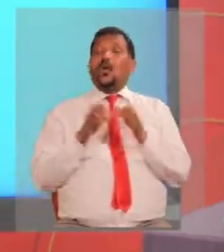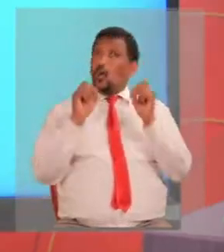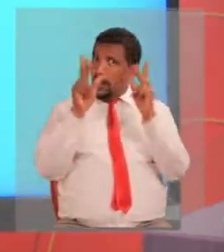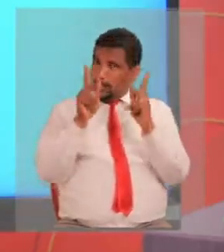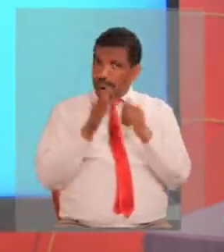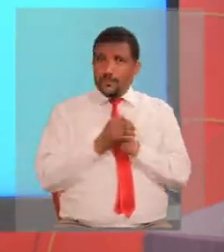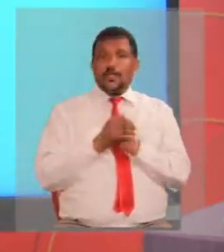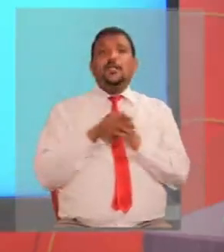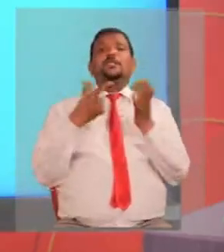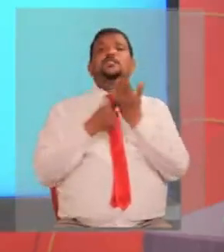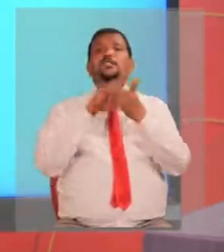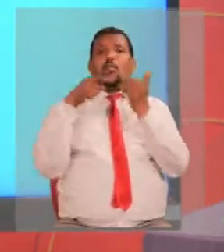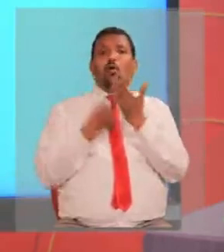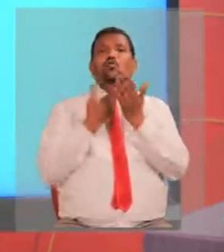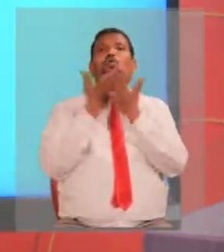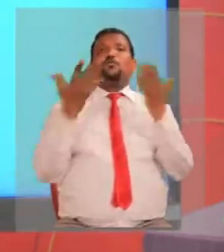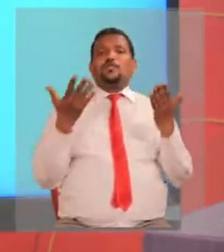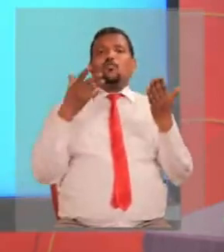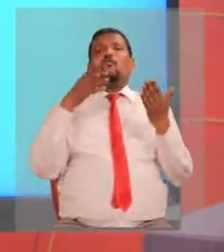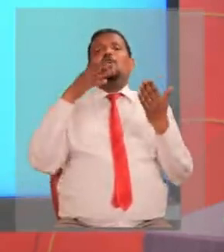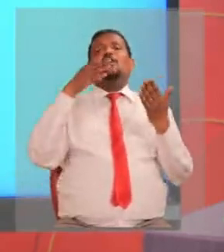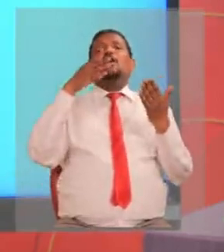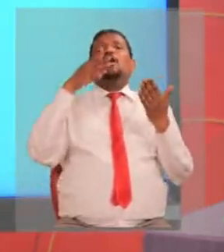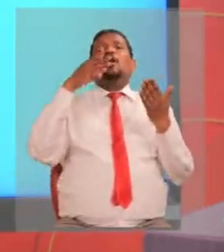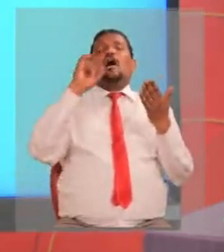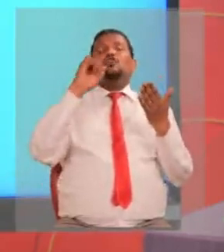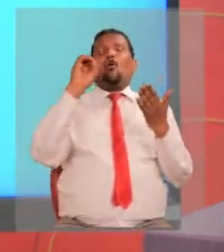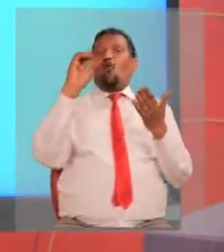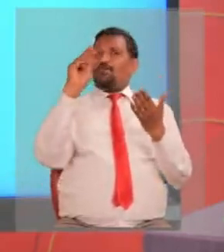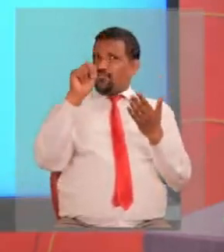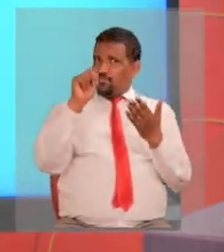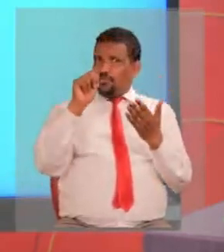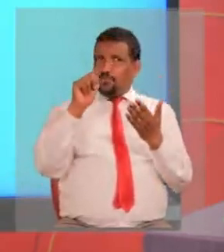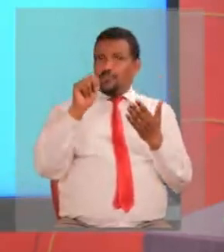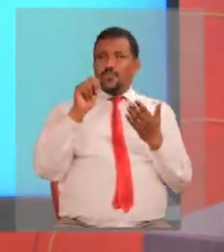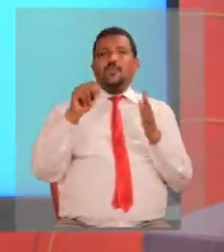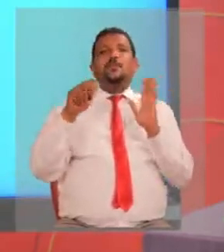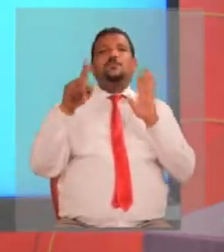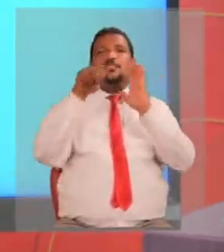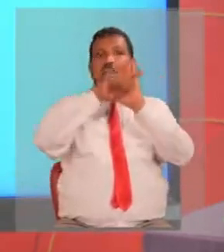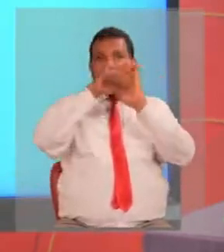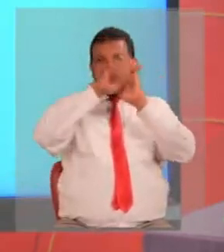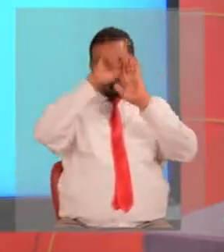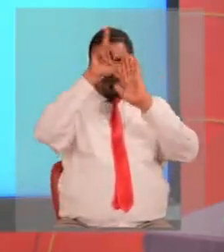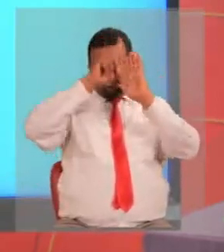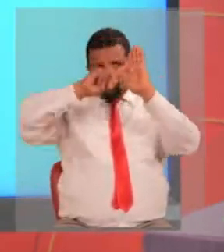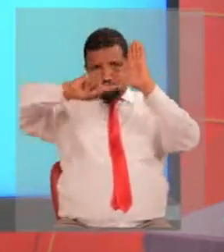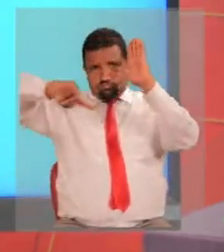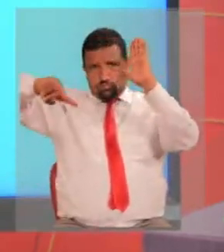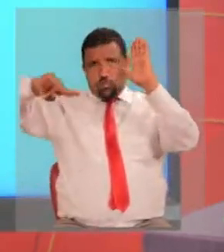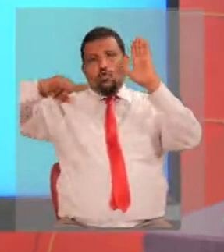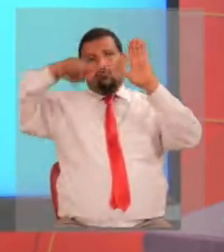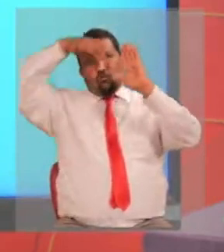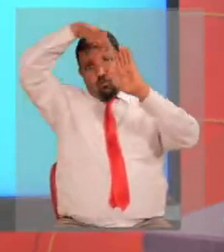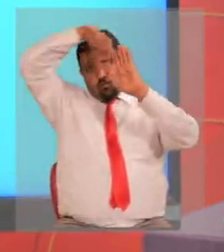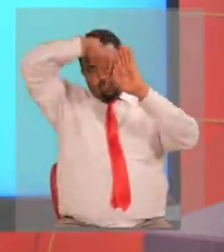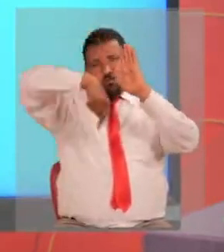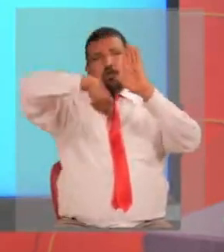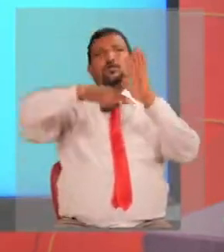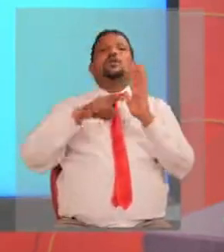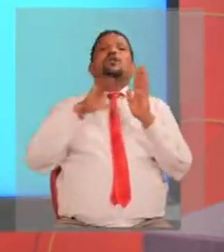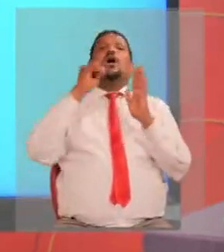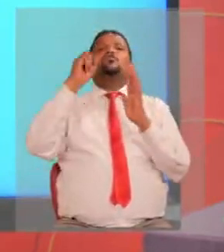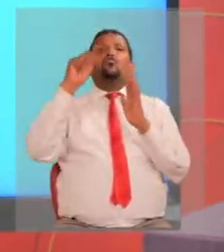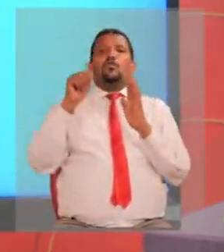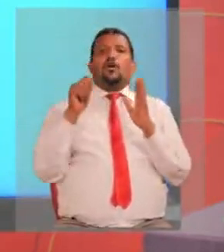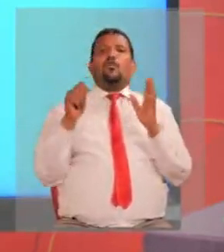Okay, this is about the properties of isoquants. Isoquants are negatively sloped or downward sloping curves.